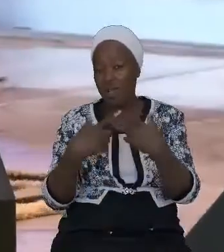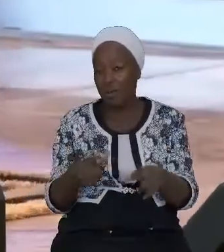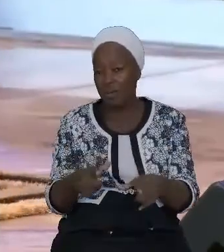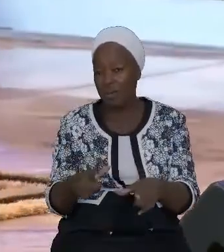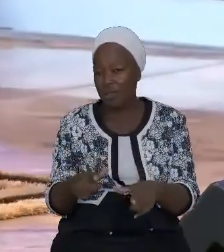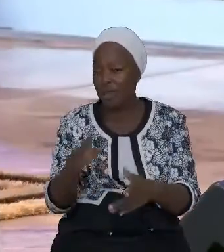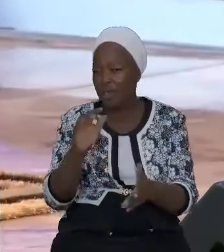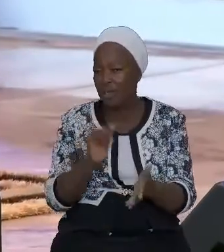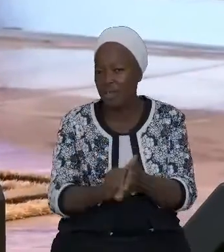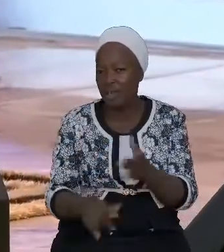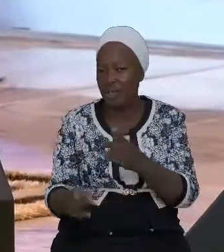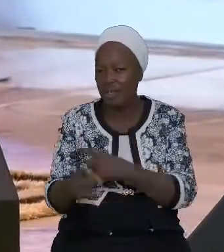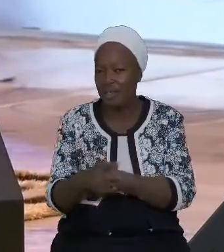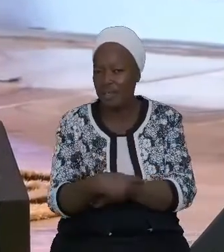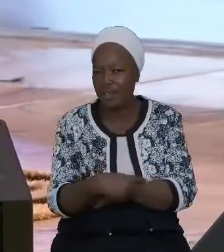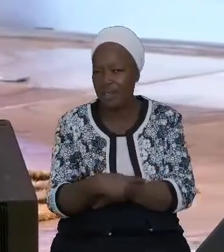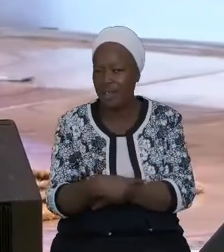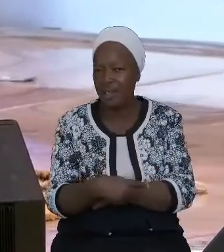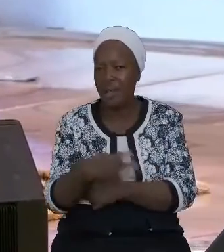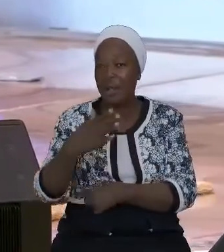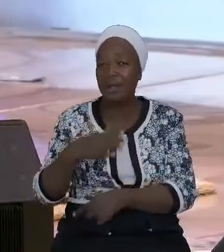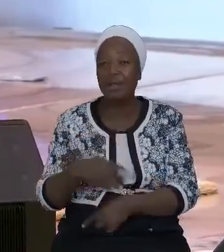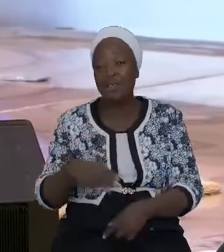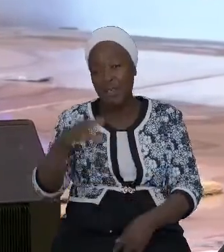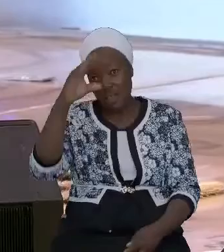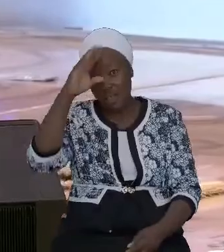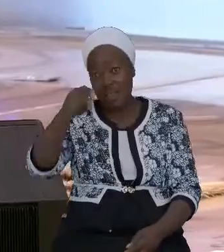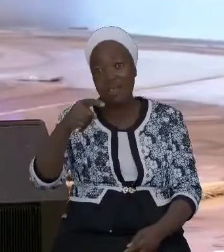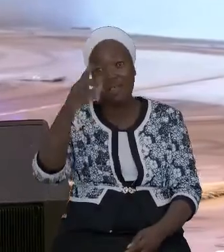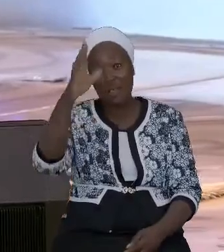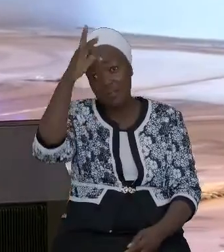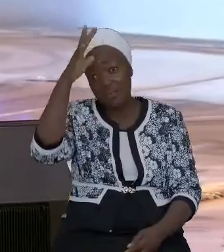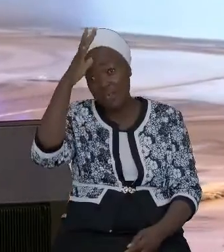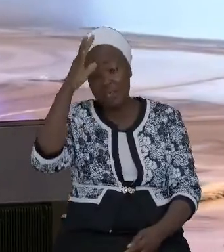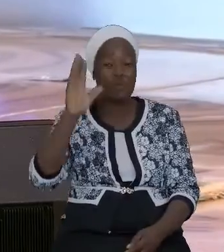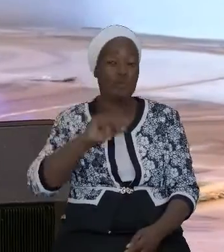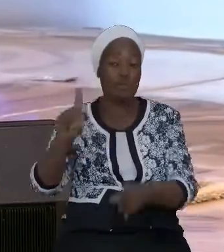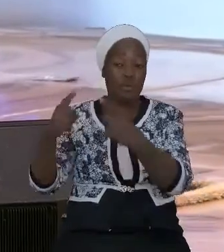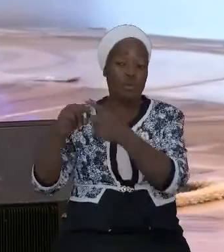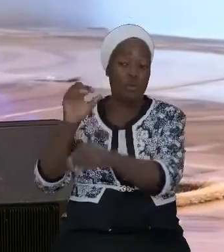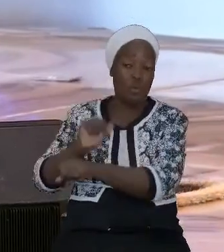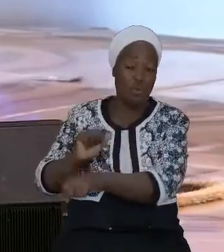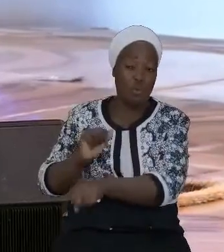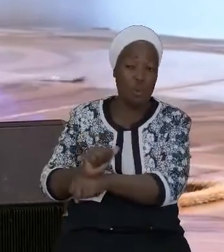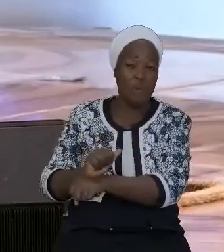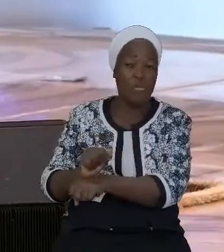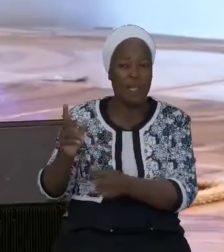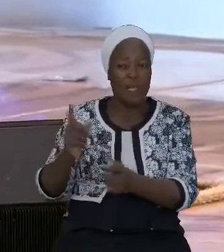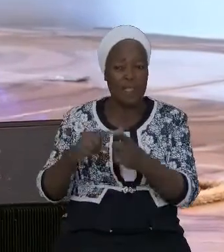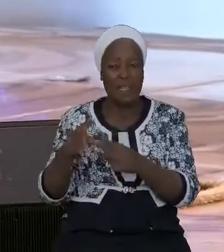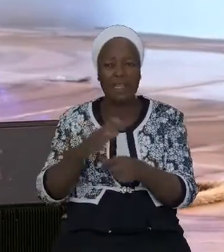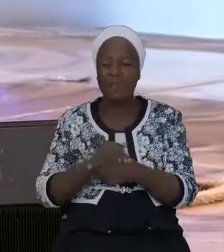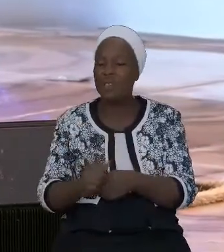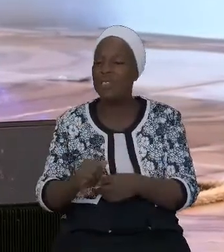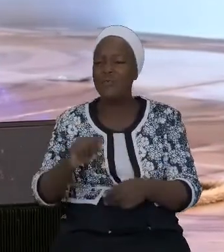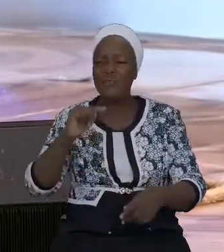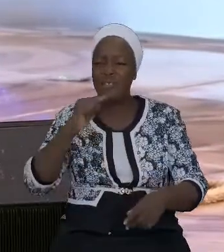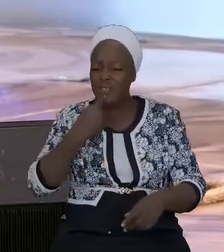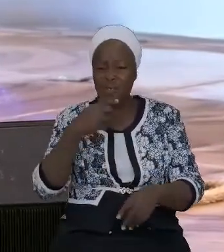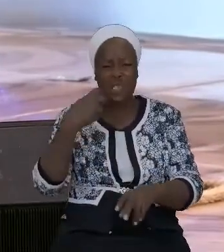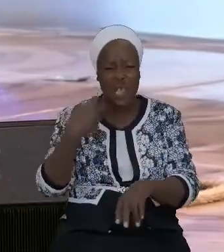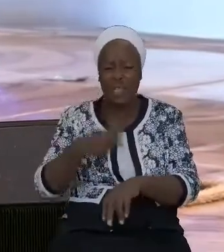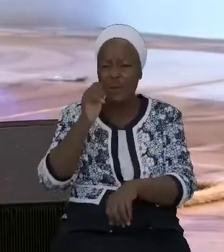That day, my father normally would have gone to work, and he was a dutiful man.